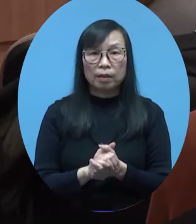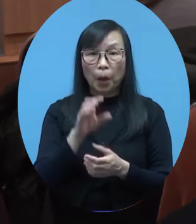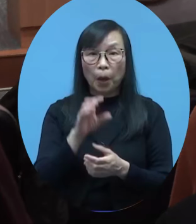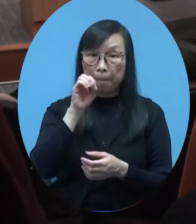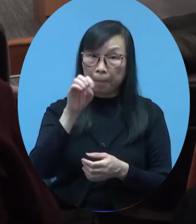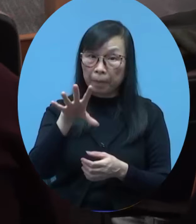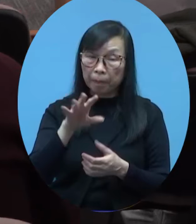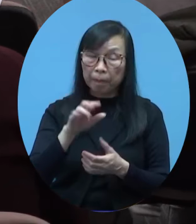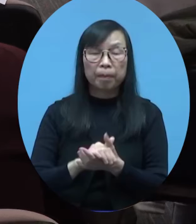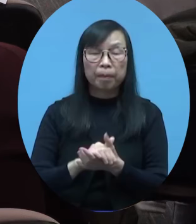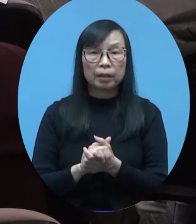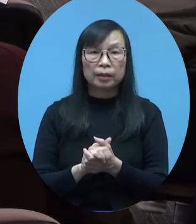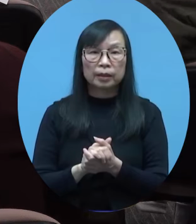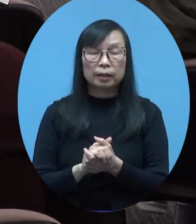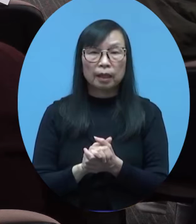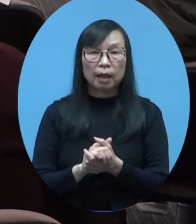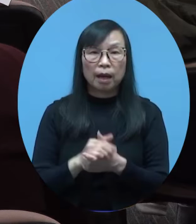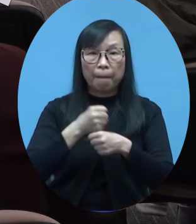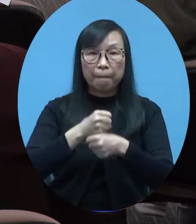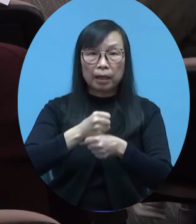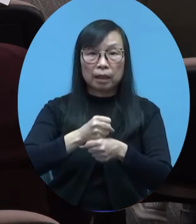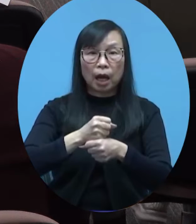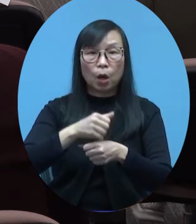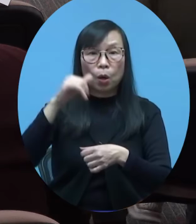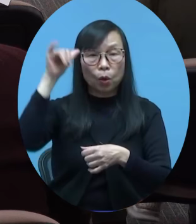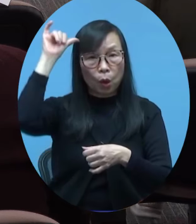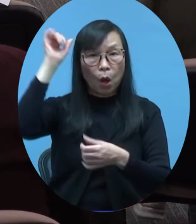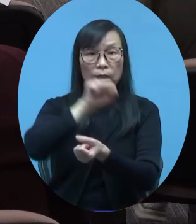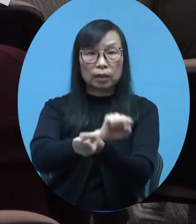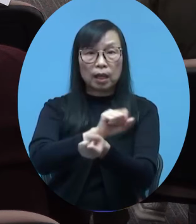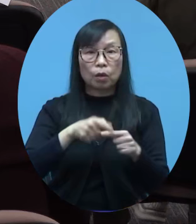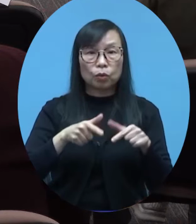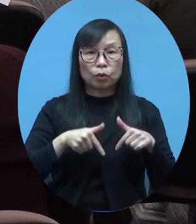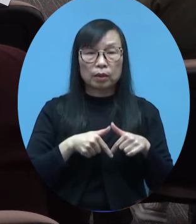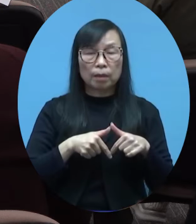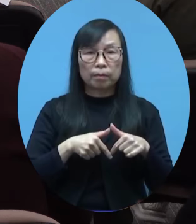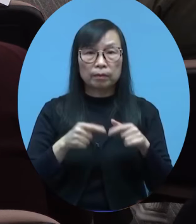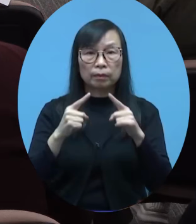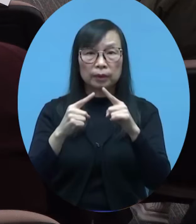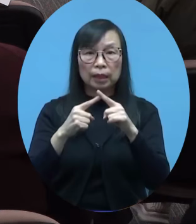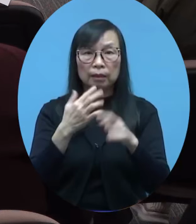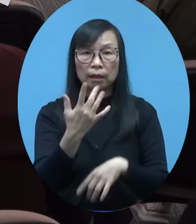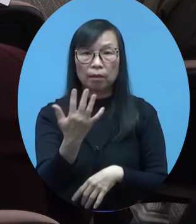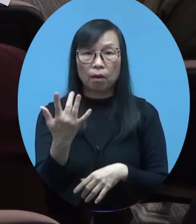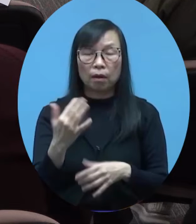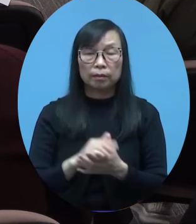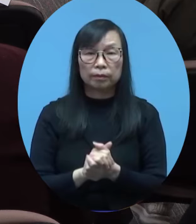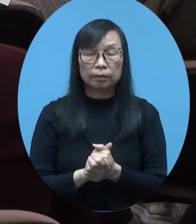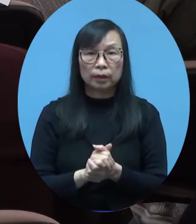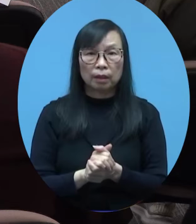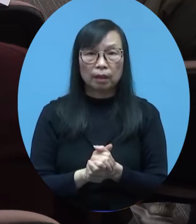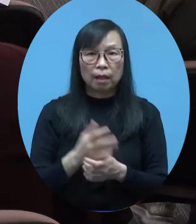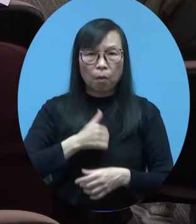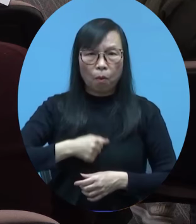the Matakok Detention Center, and exactly how many do you suspect have been affected by